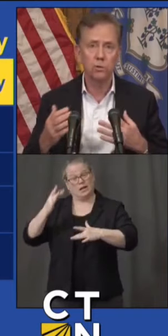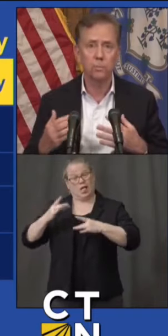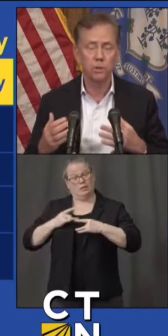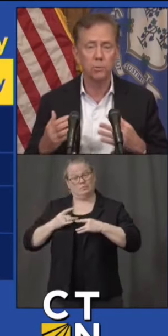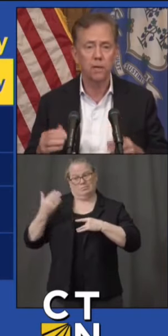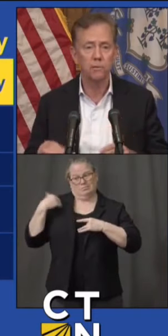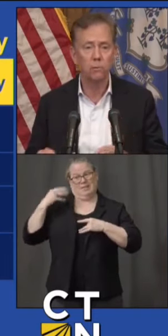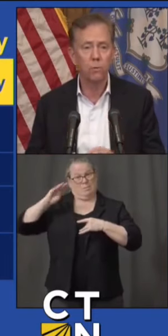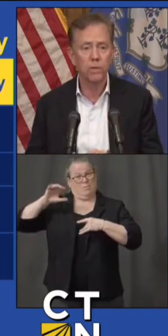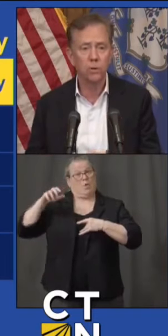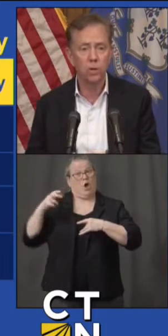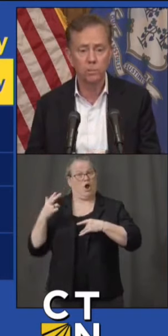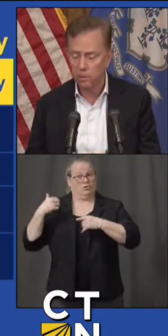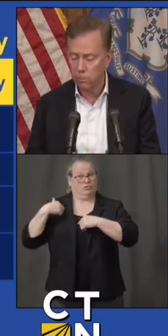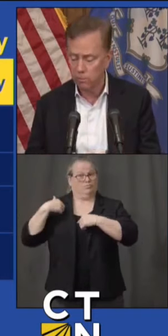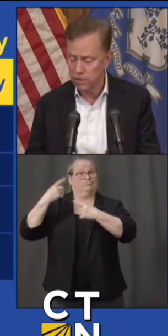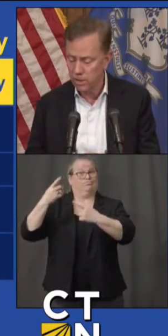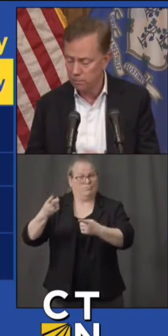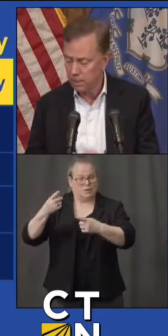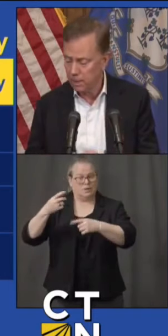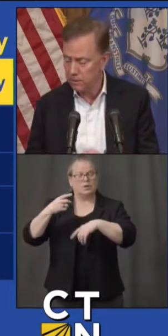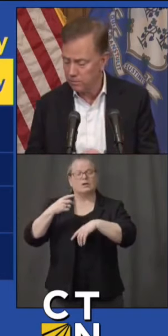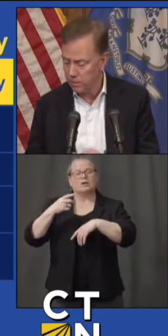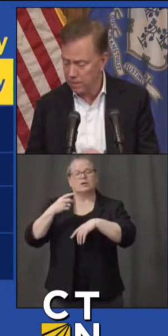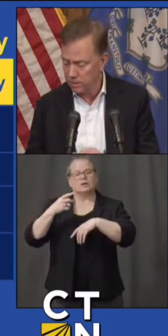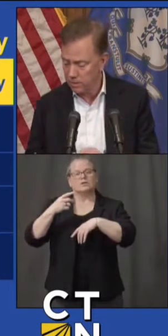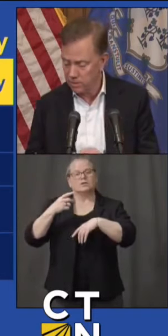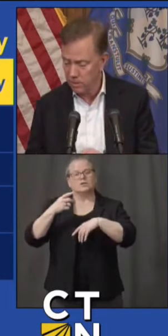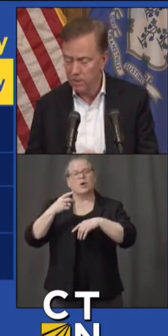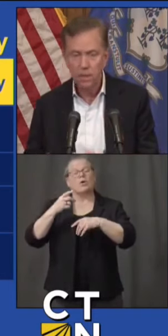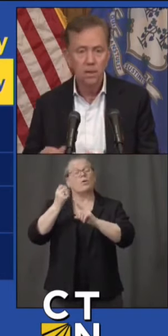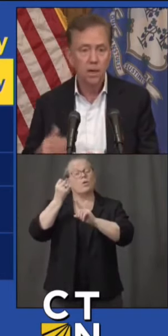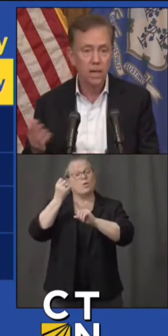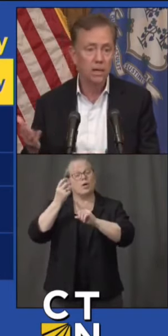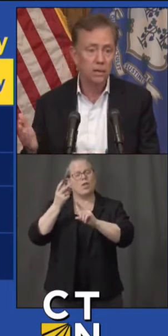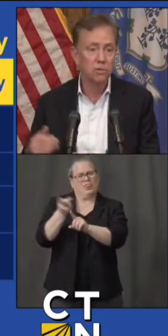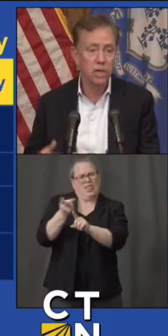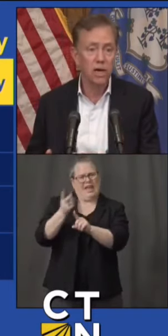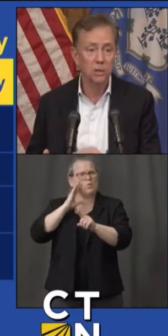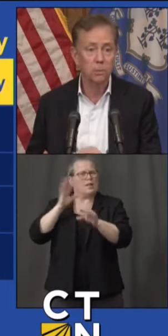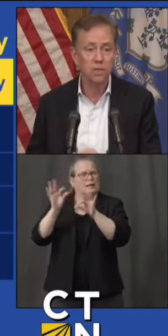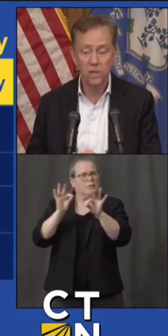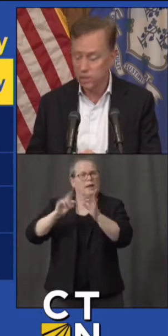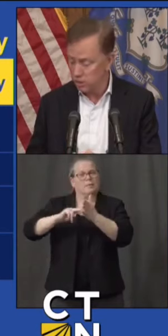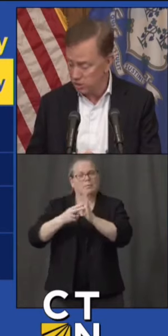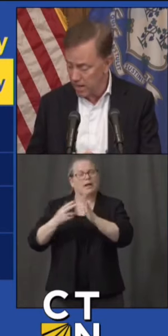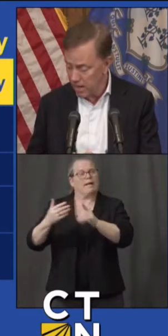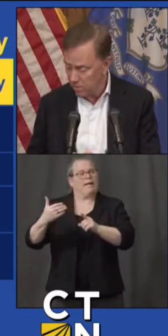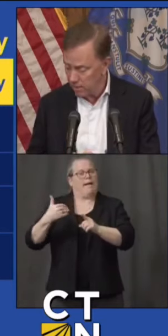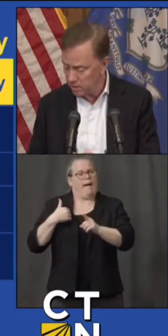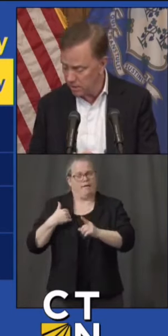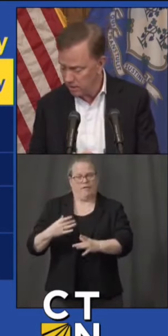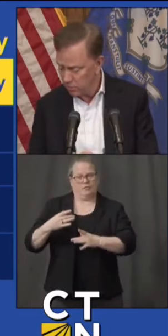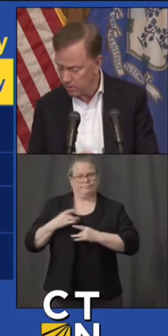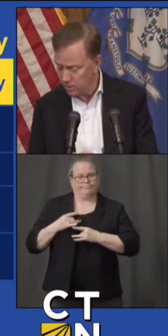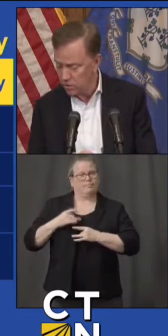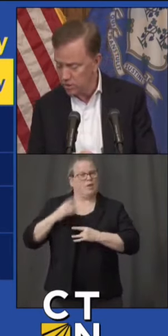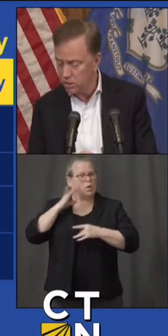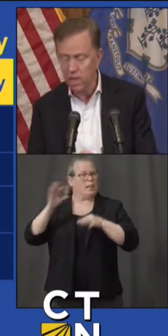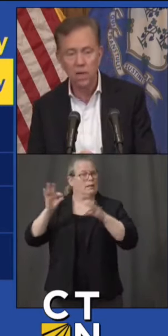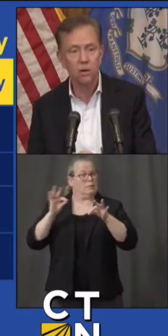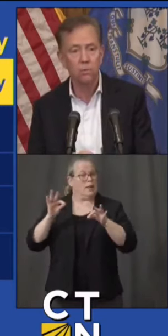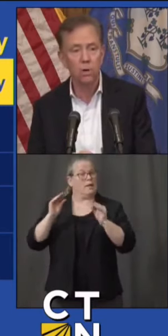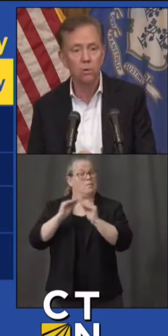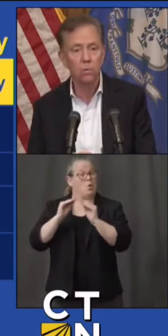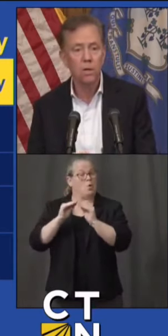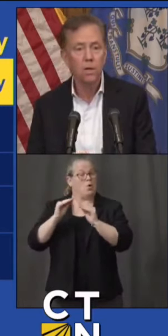personal perspective of what we talk about when we say positive cases. Again, you'll see hospitalization is down. That's, I think, what, the 6th day